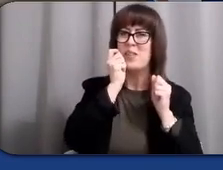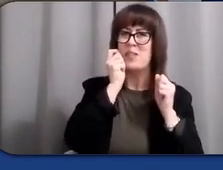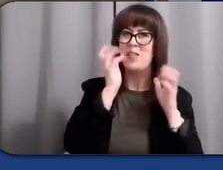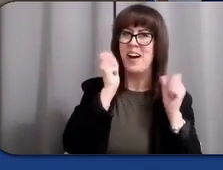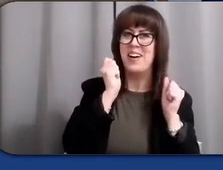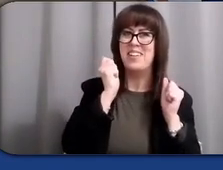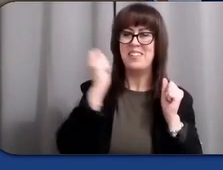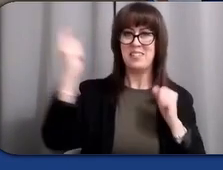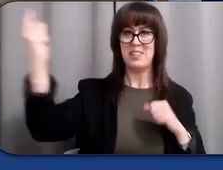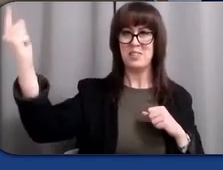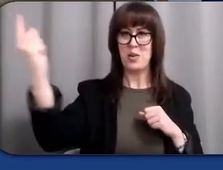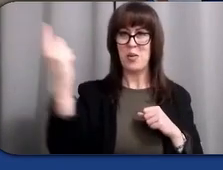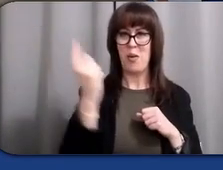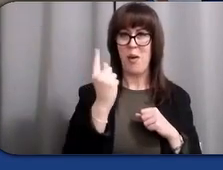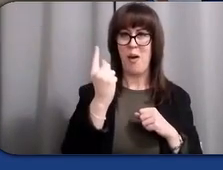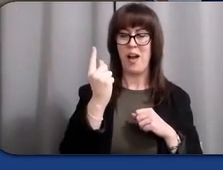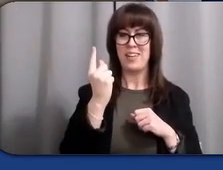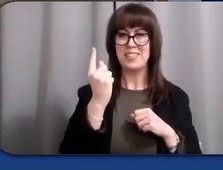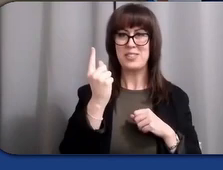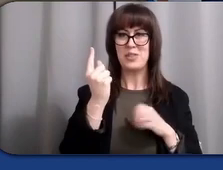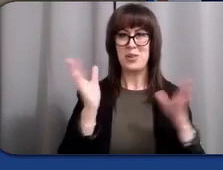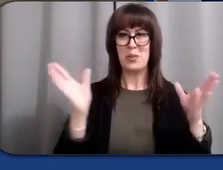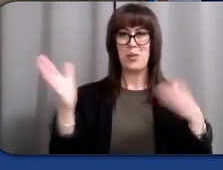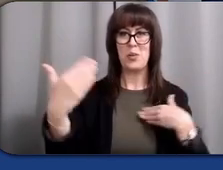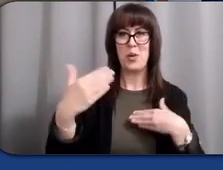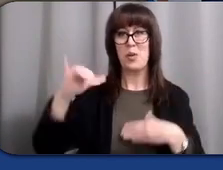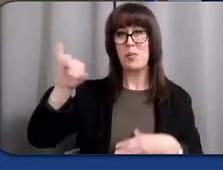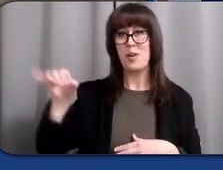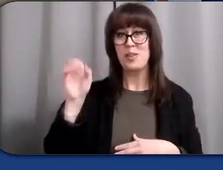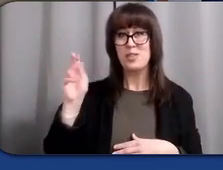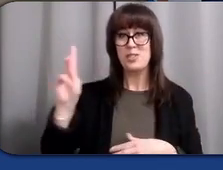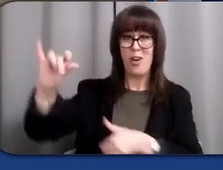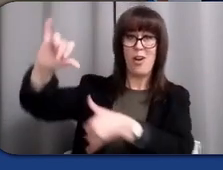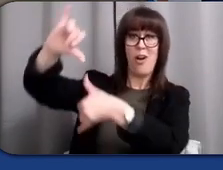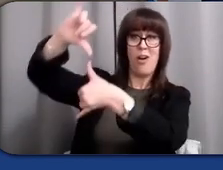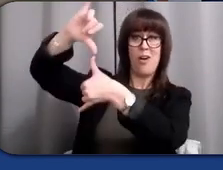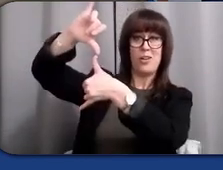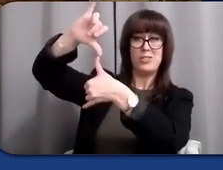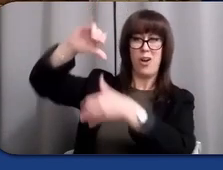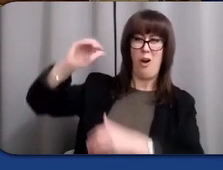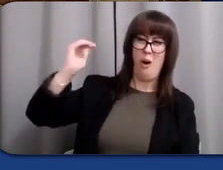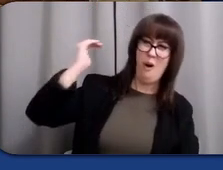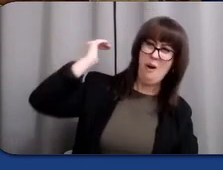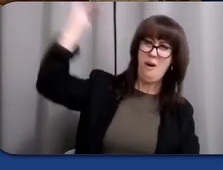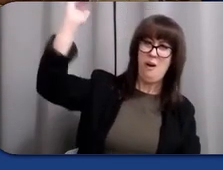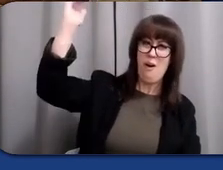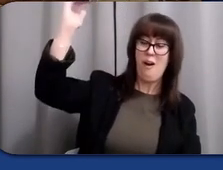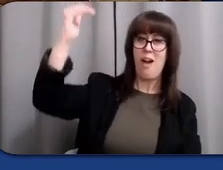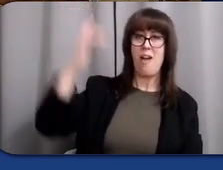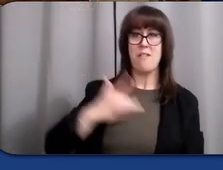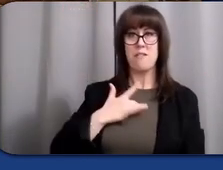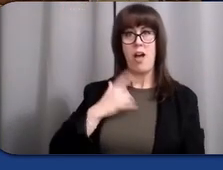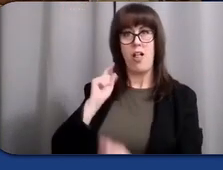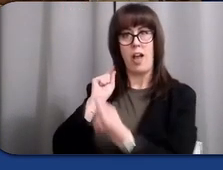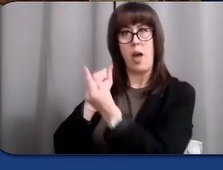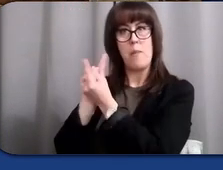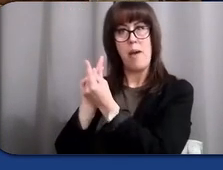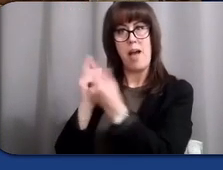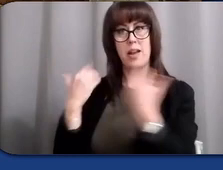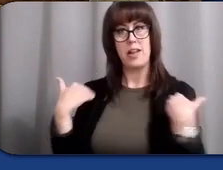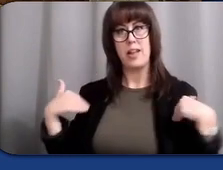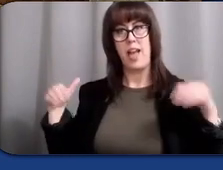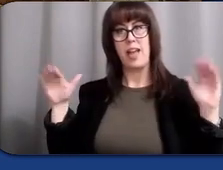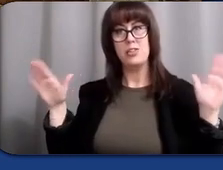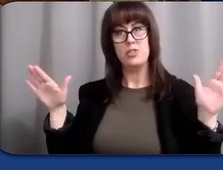very, very tall person, and I felt like I met an angel. And when we started talking